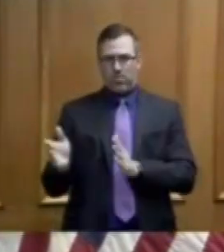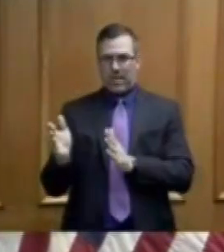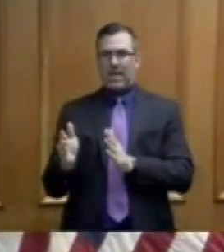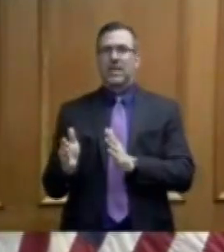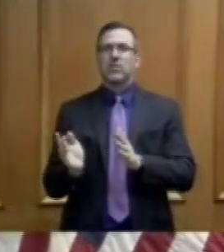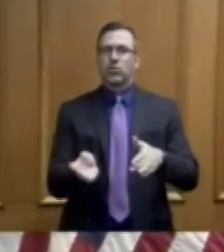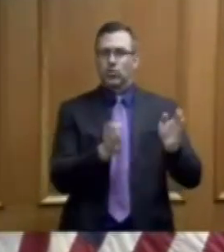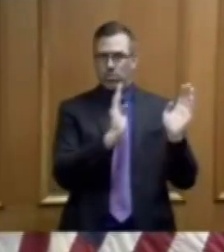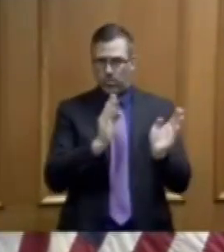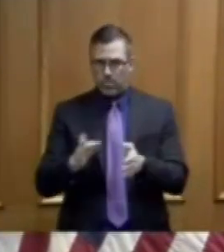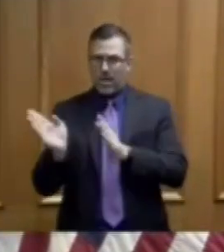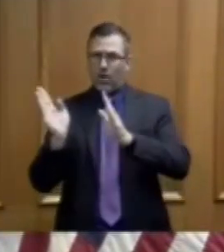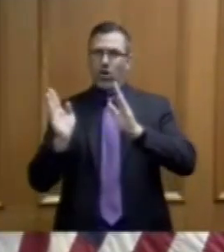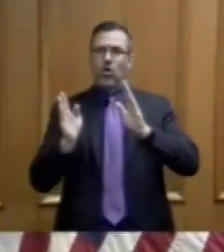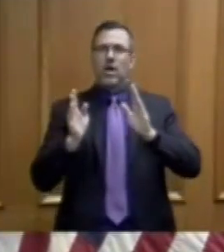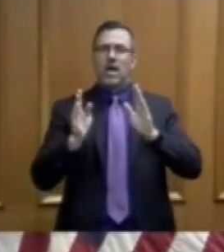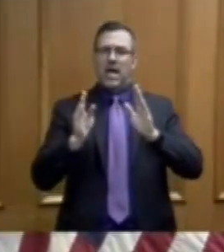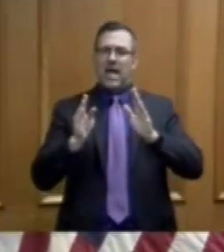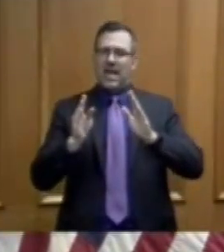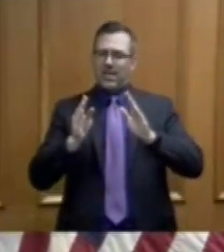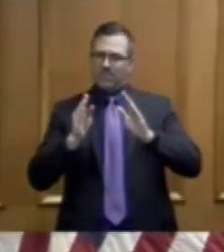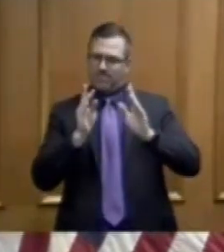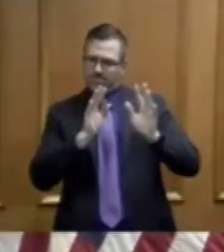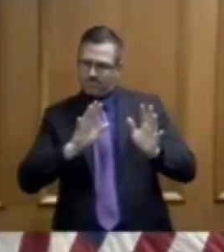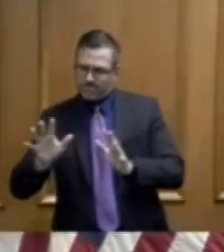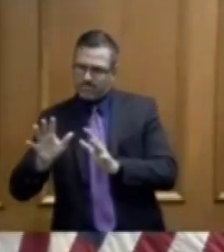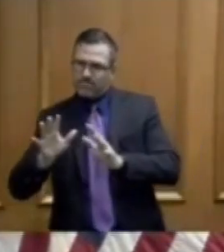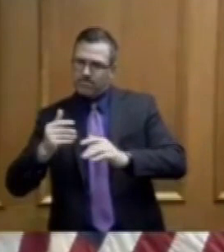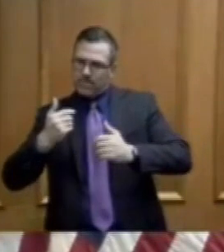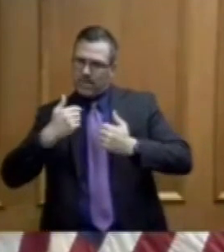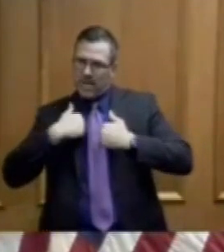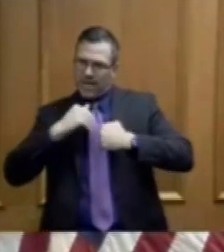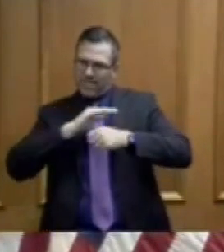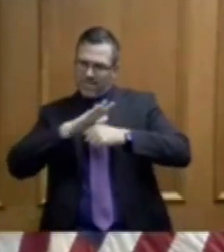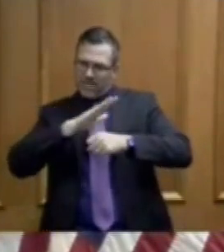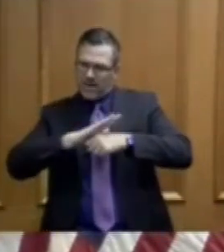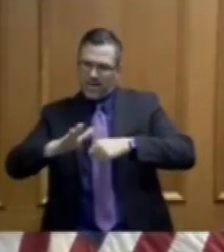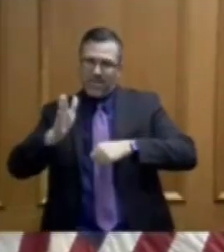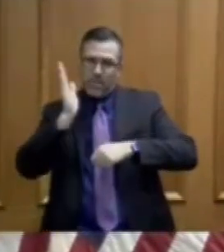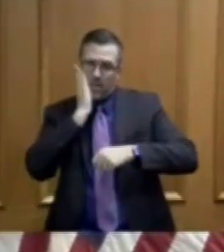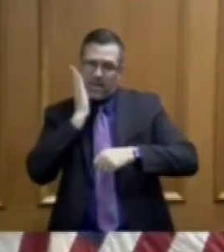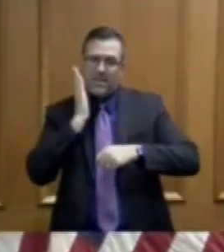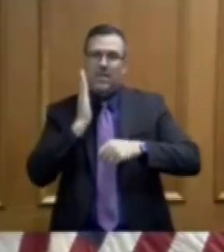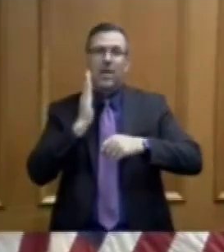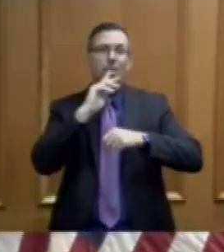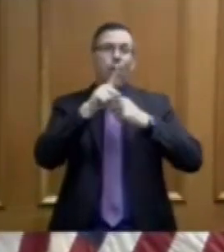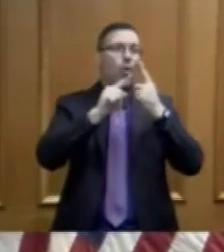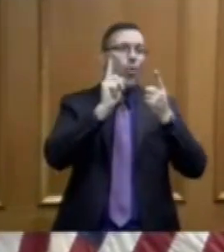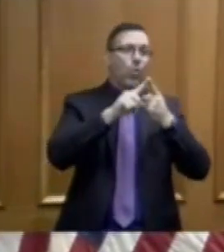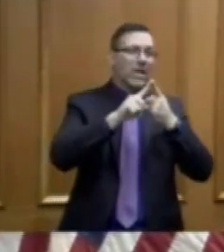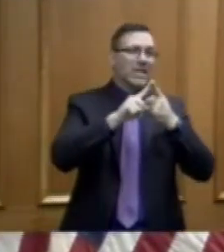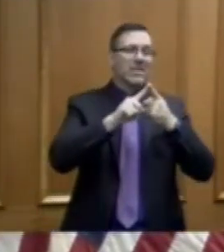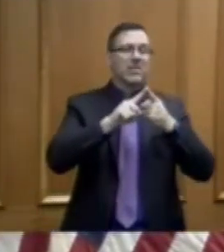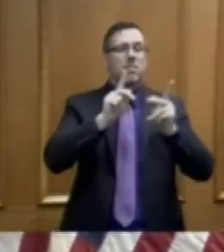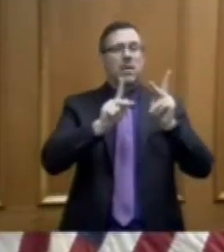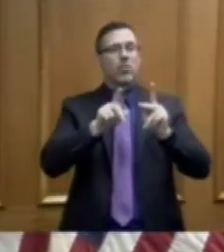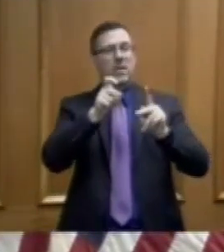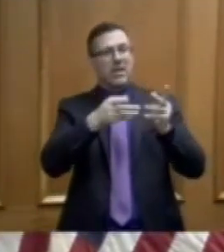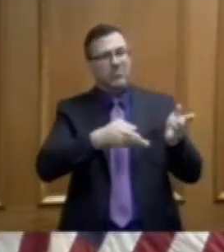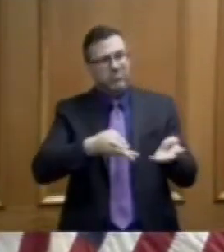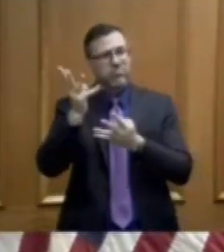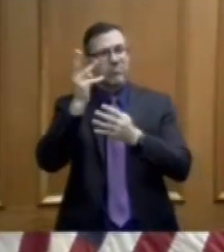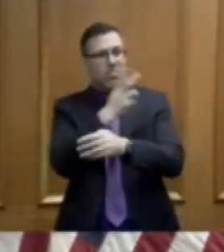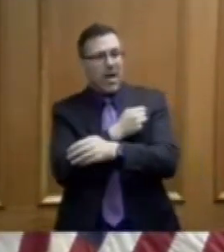meet that shortage. Exactly the rate at which those beds will be needed is unknown. We haven't